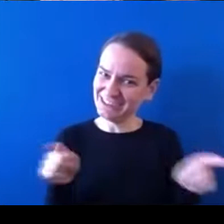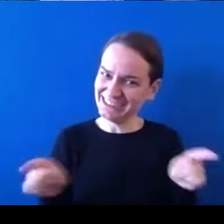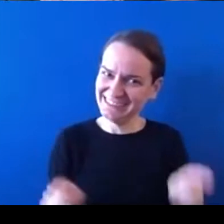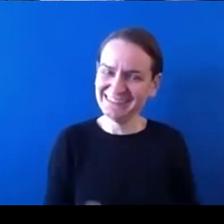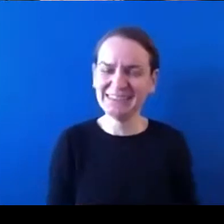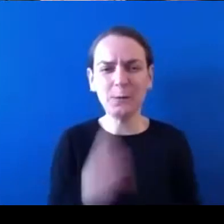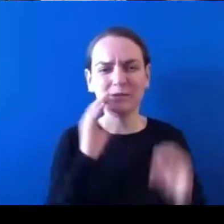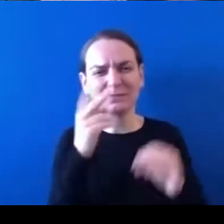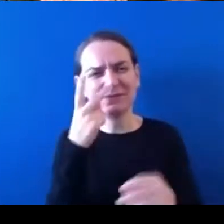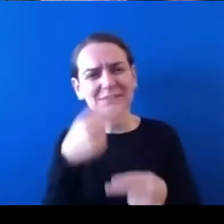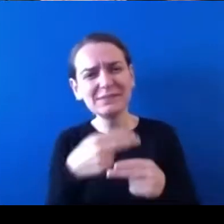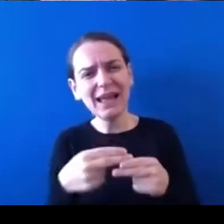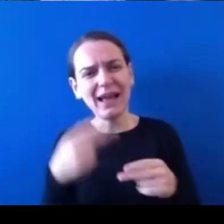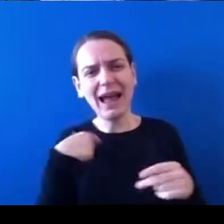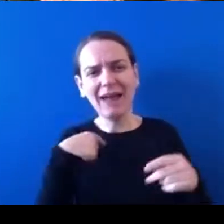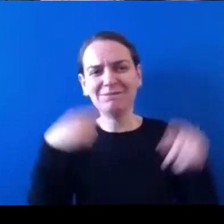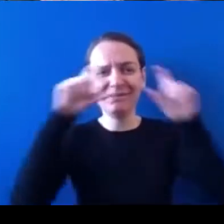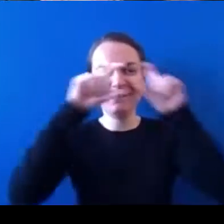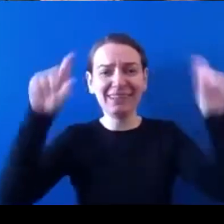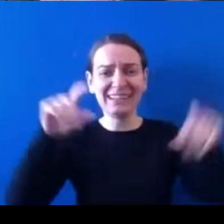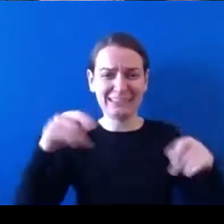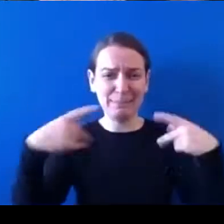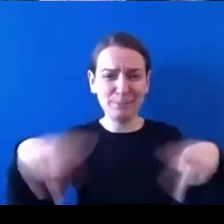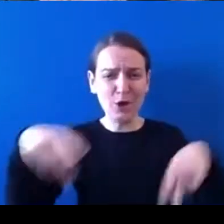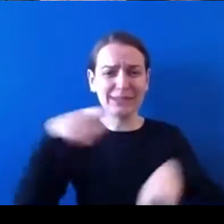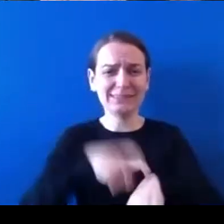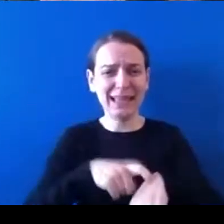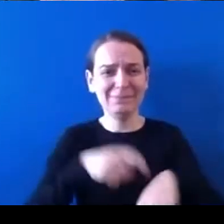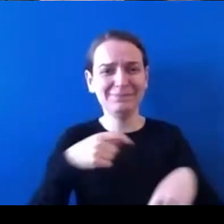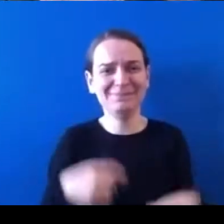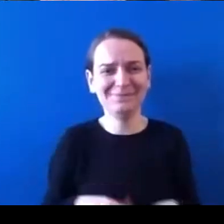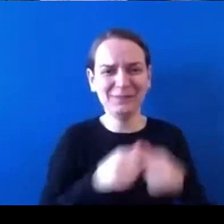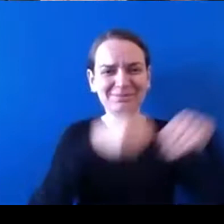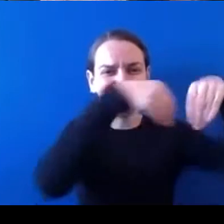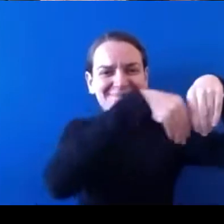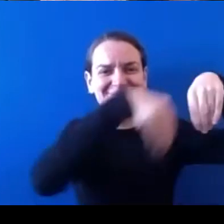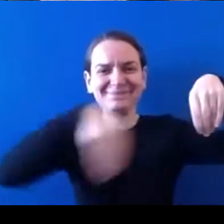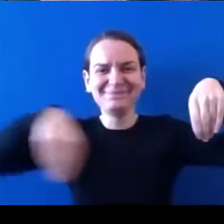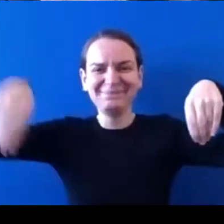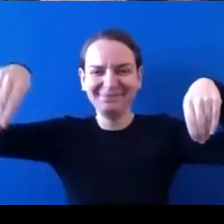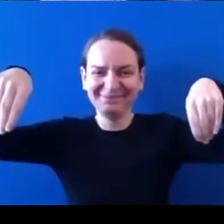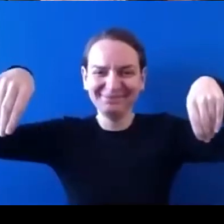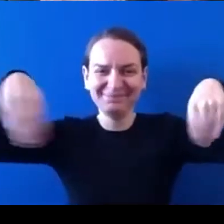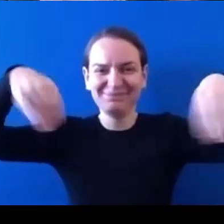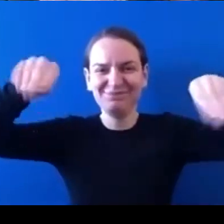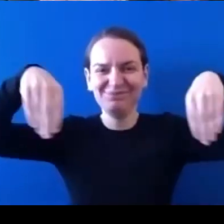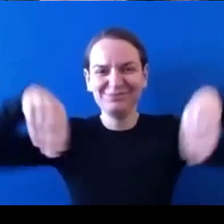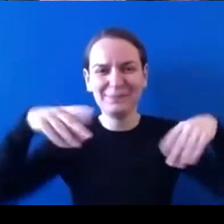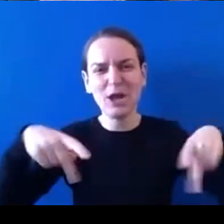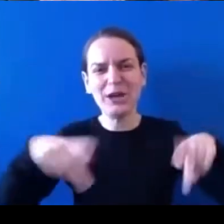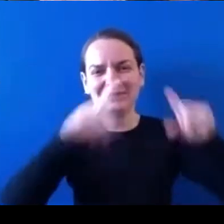work a job, or their family is nearby. I had one student that went to a college,